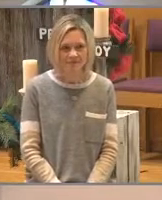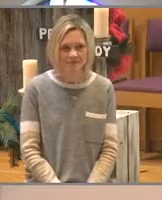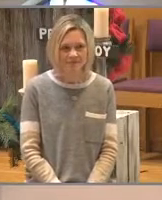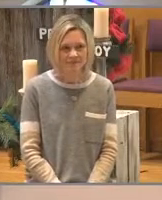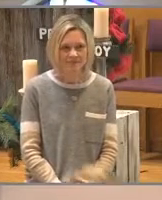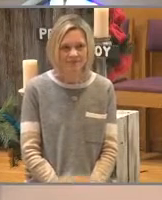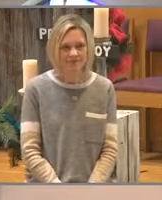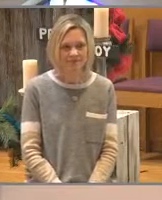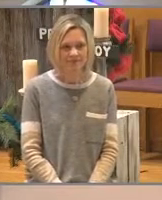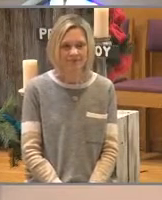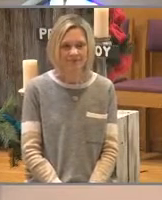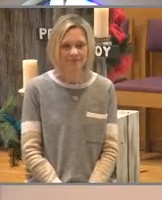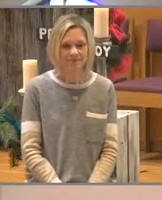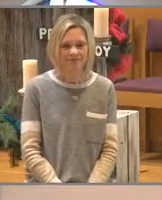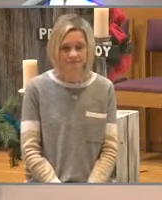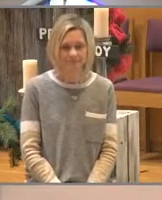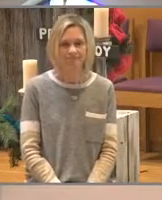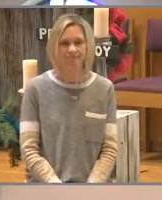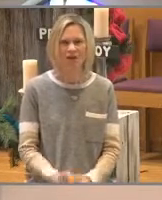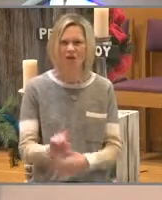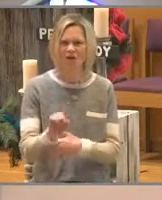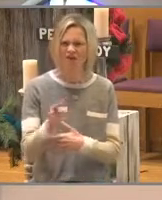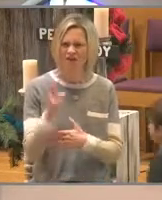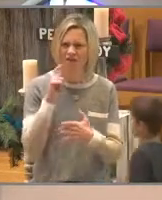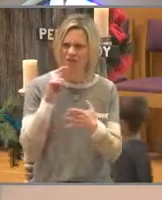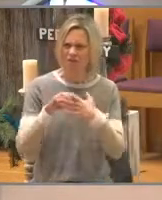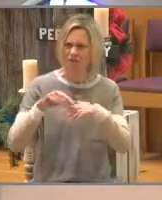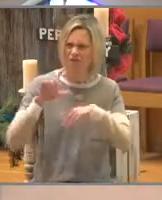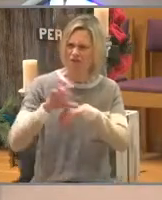So first, things look a little different, right?